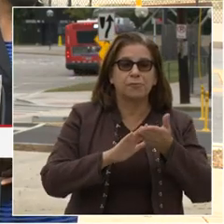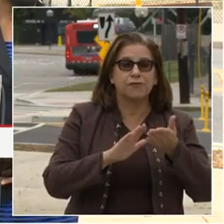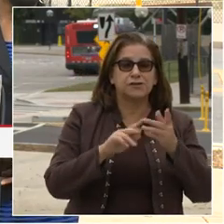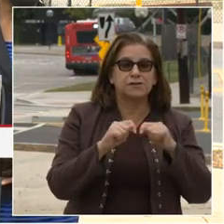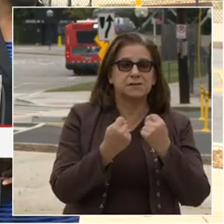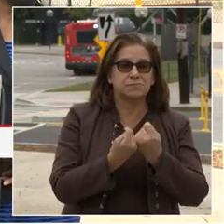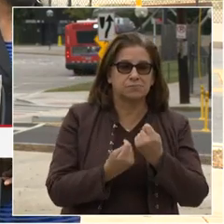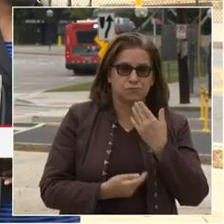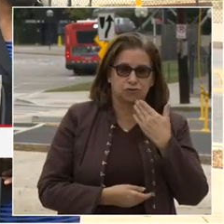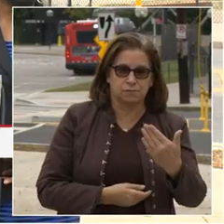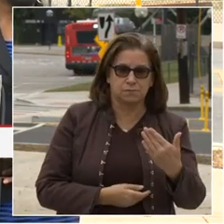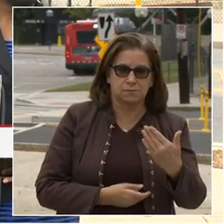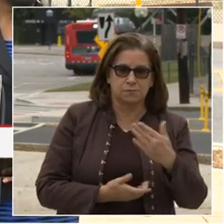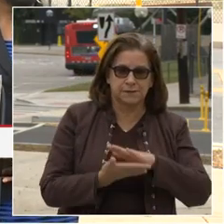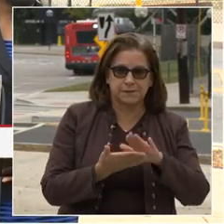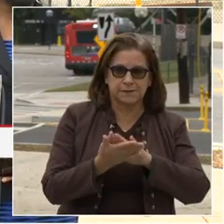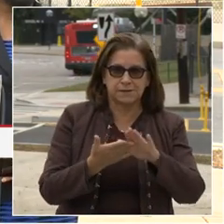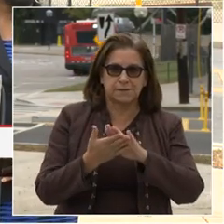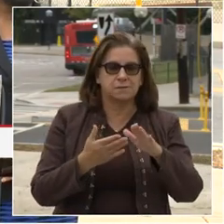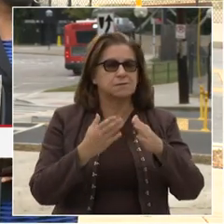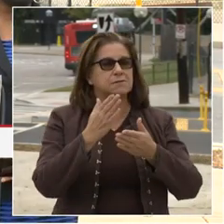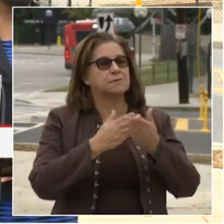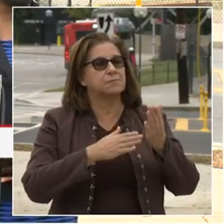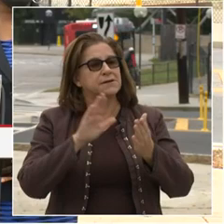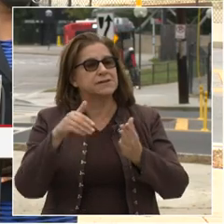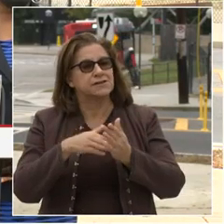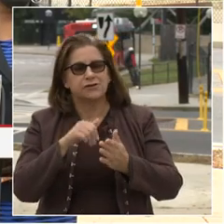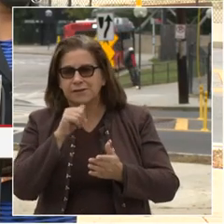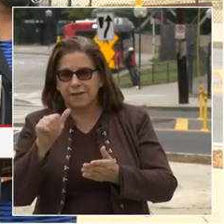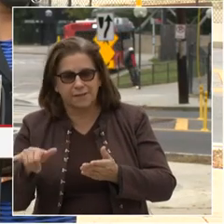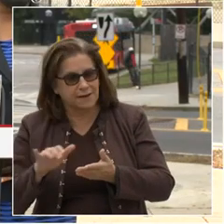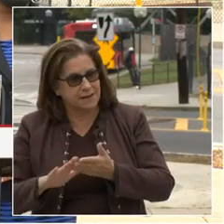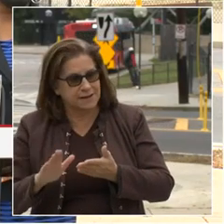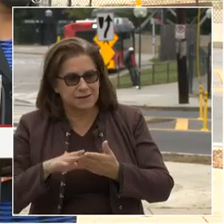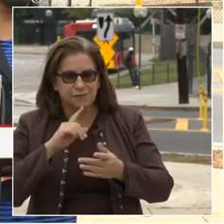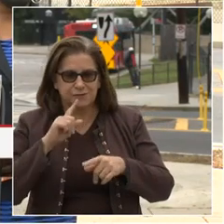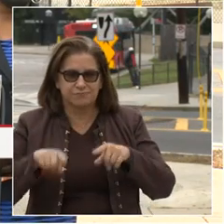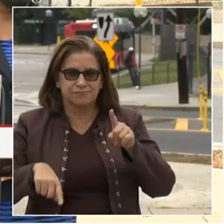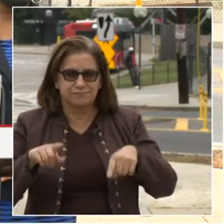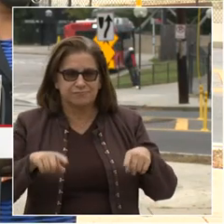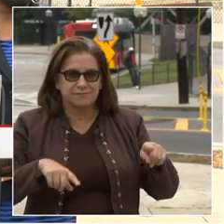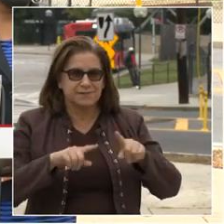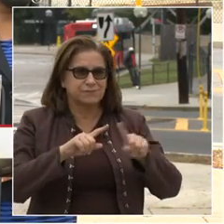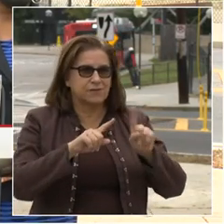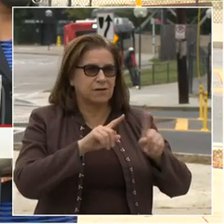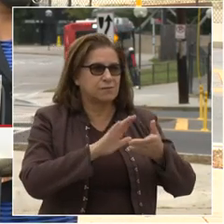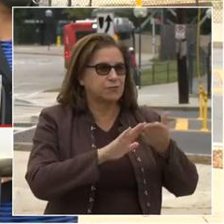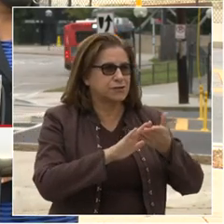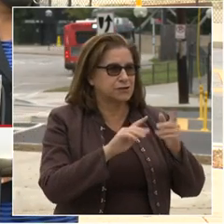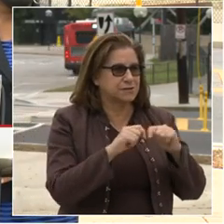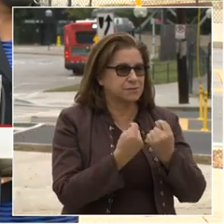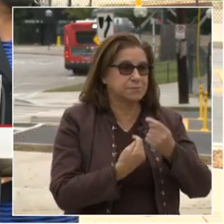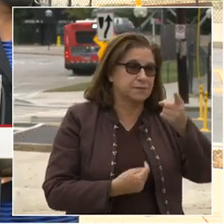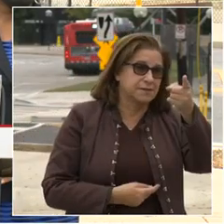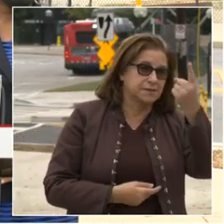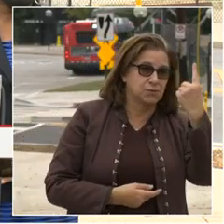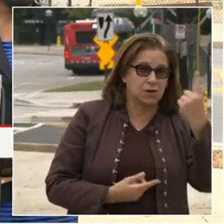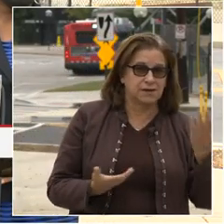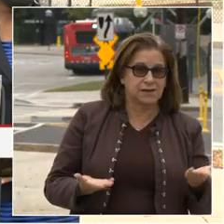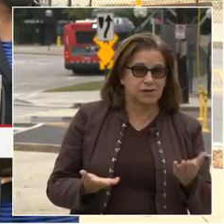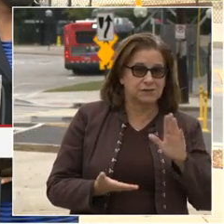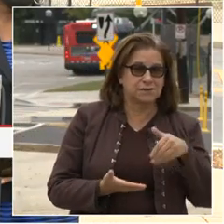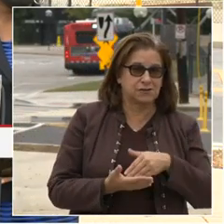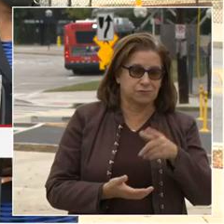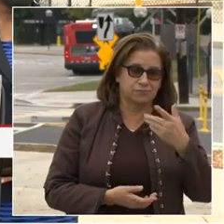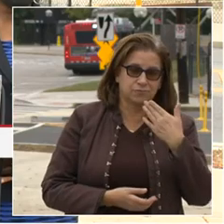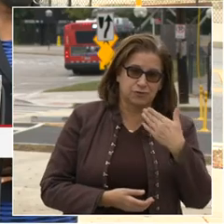else who has been affected by COVID. Some of our operations have been affected as well, and some of our employees have been affected. So